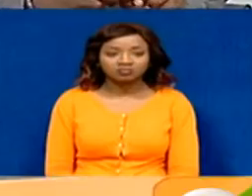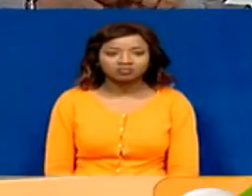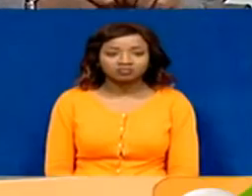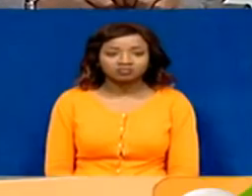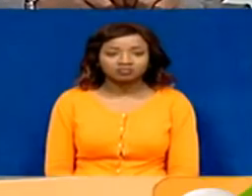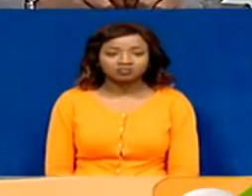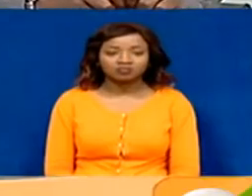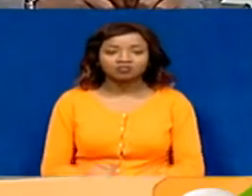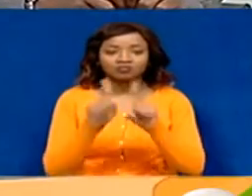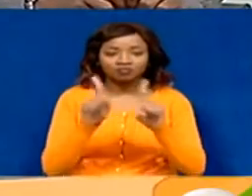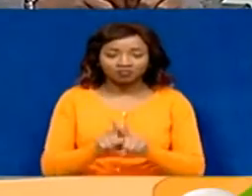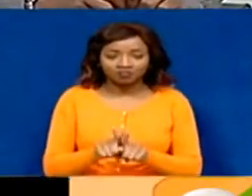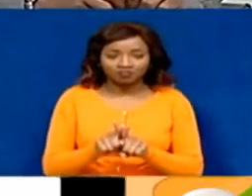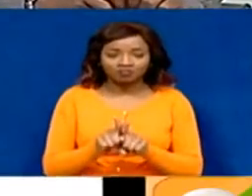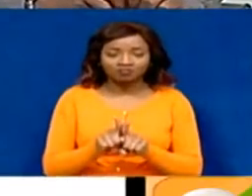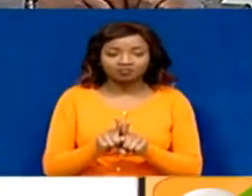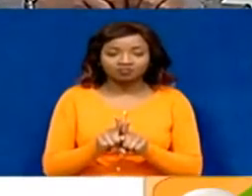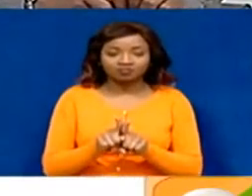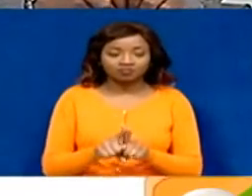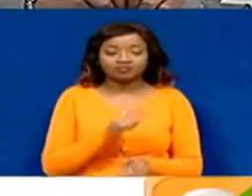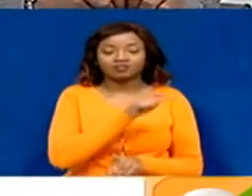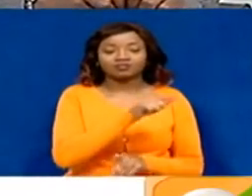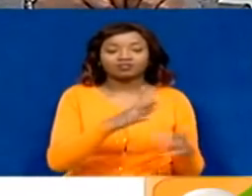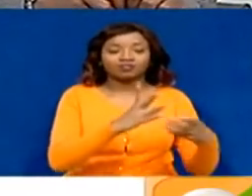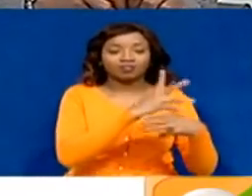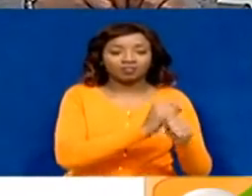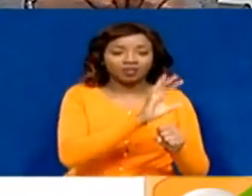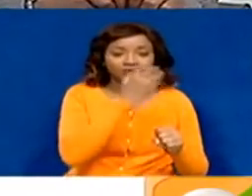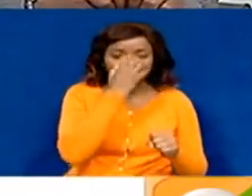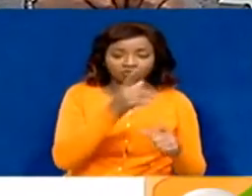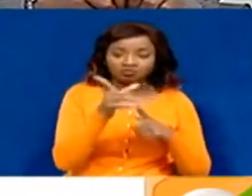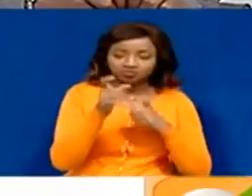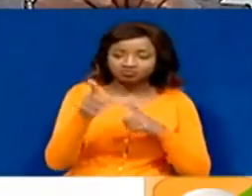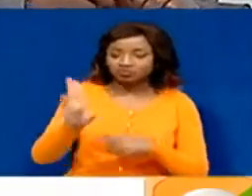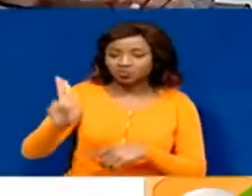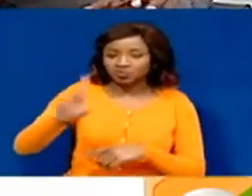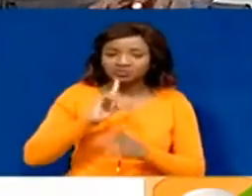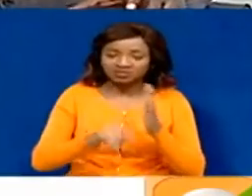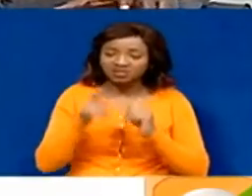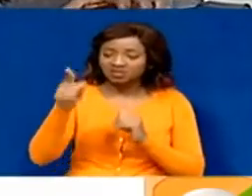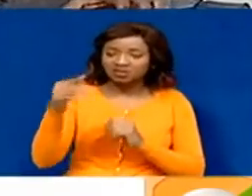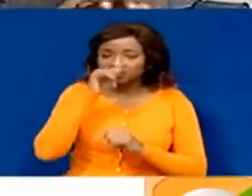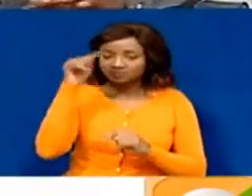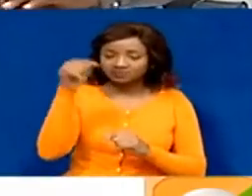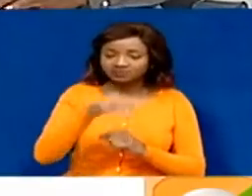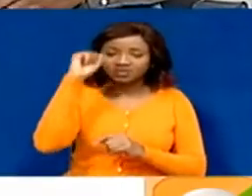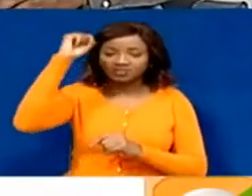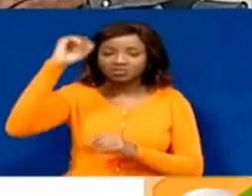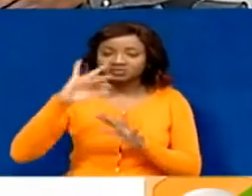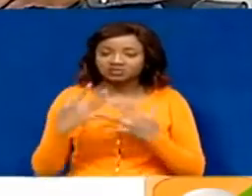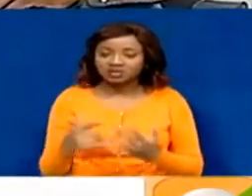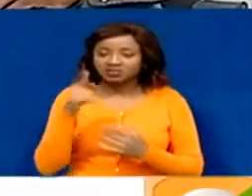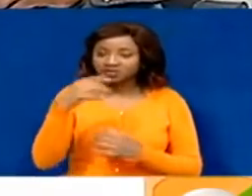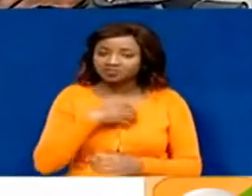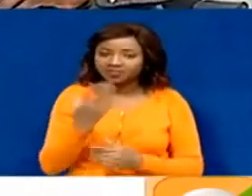The Kenya Kwanza Alliance is now accusing President Uhuru Kenyatta of allegedly meddling with the country's political transition. Well, the